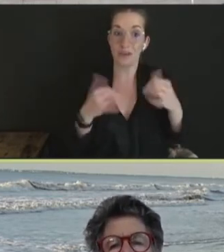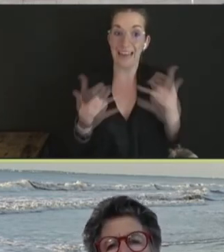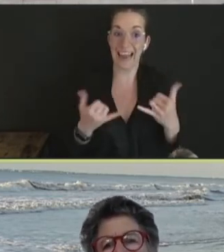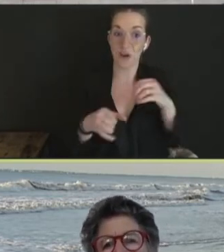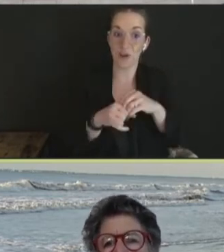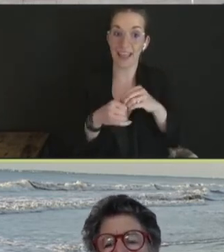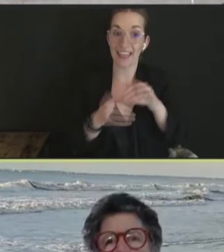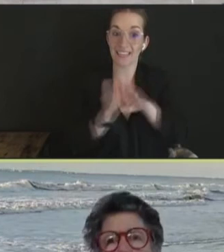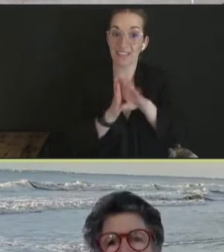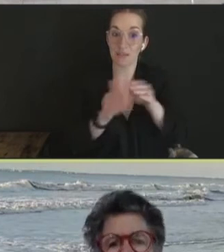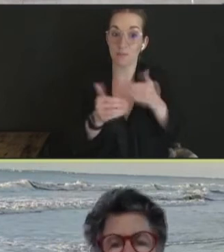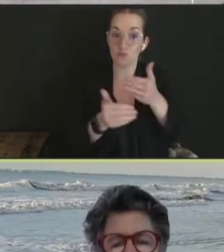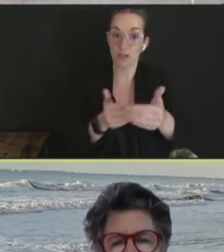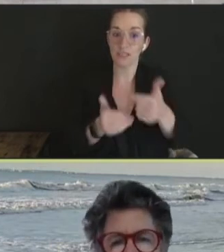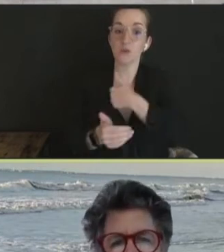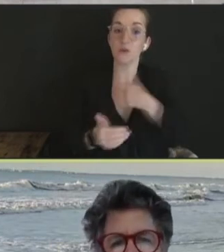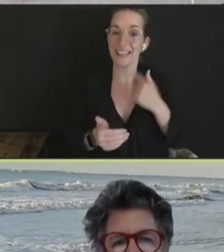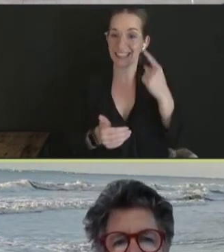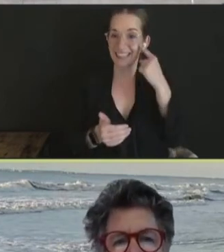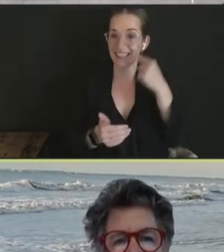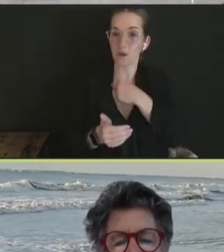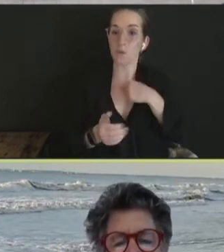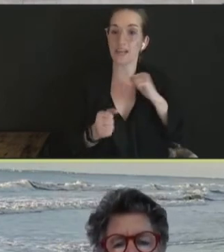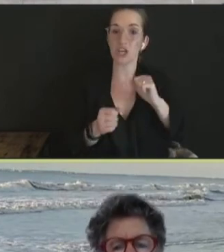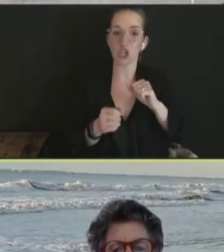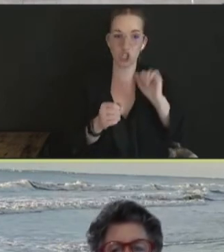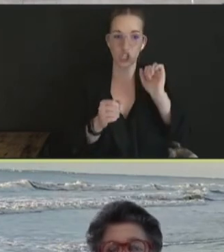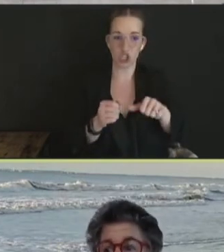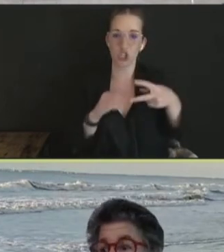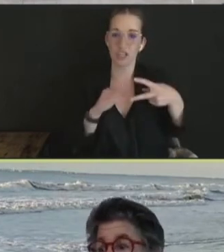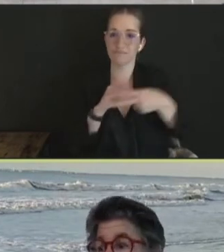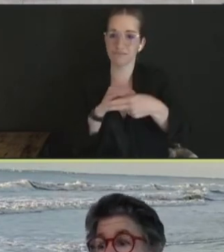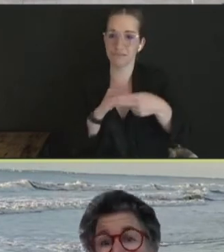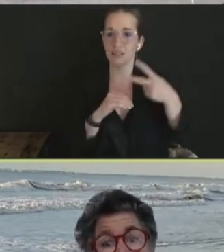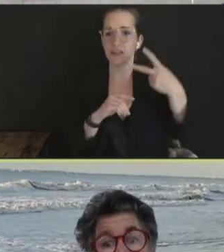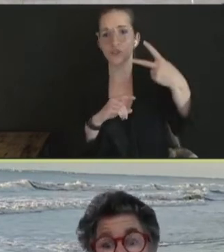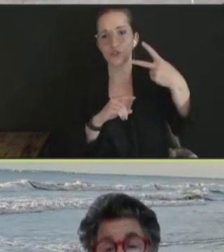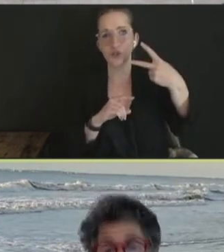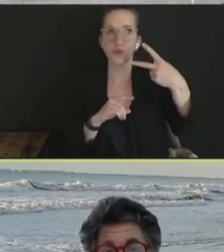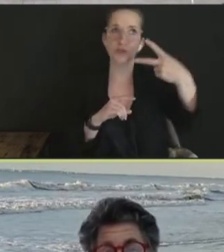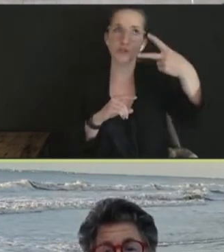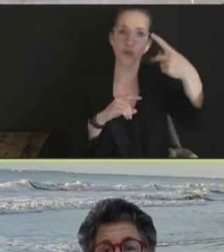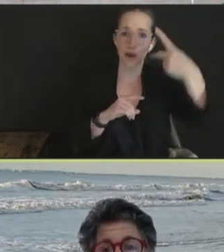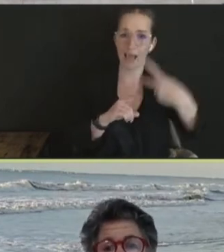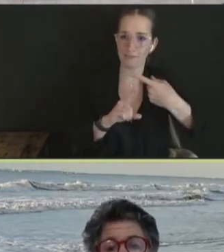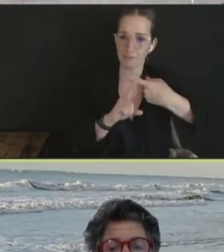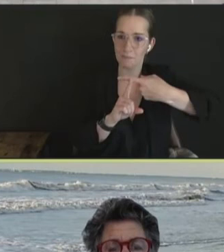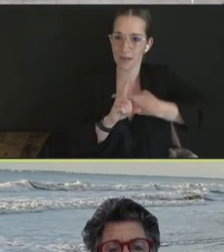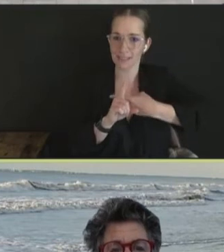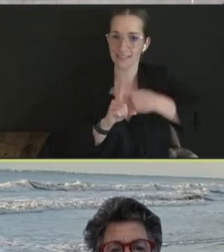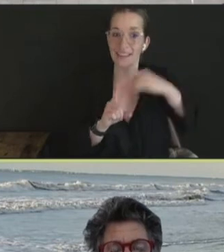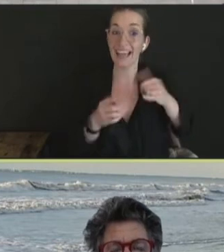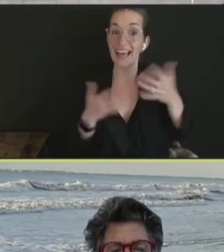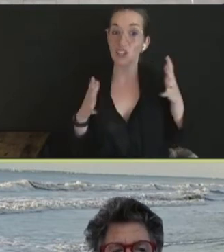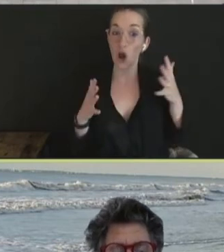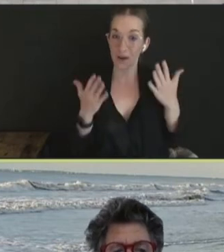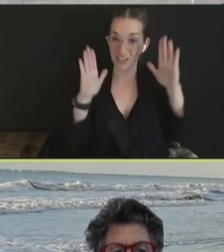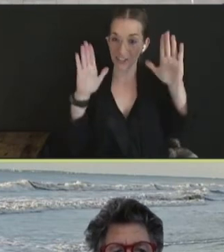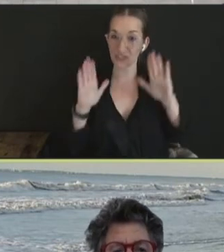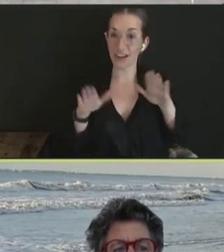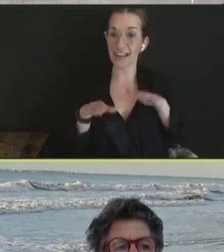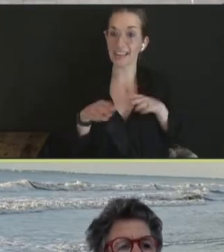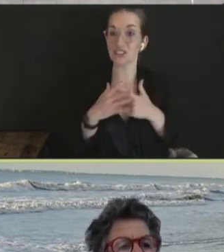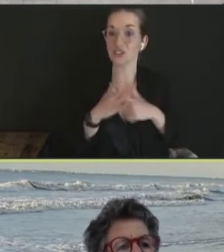think we could shave off about 2 or 2.5 months. So that's already a great start, but we need to go